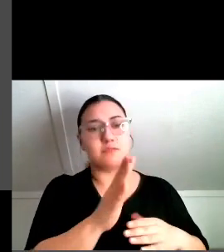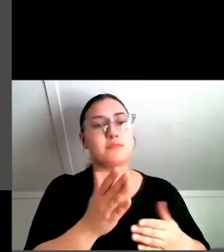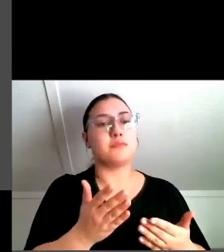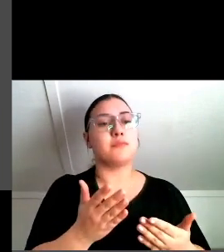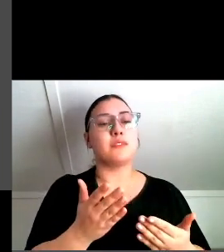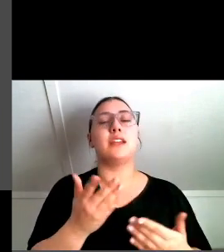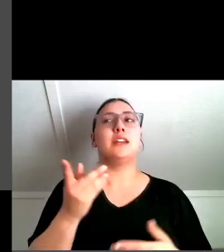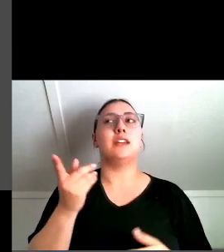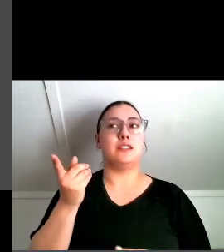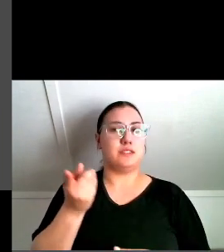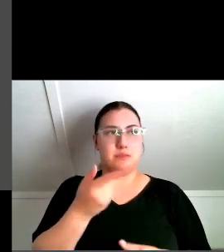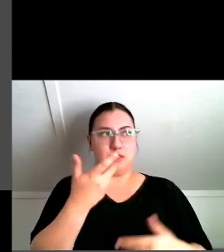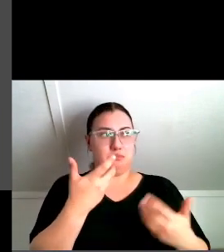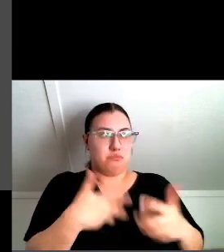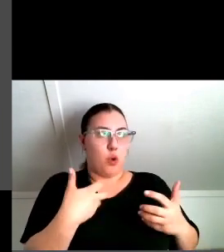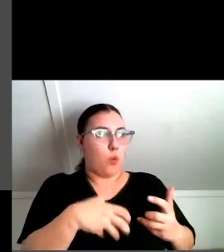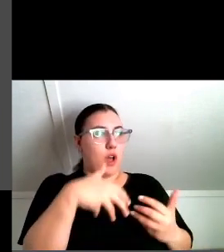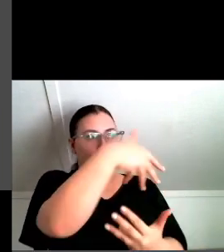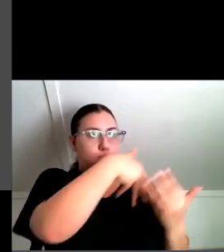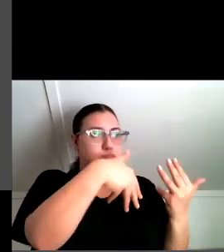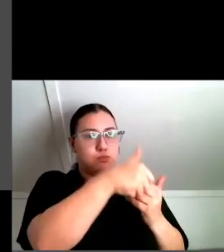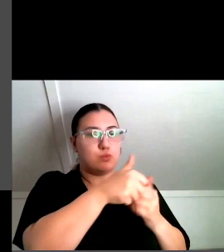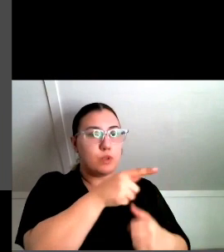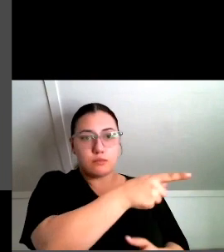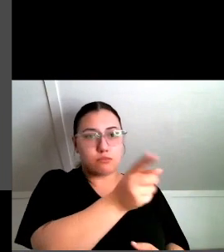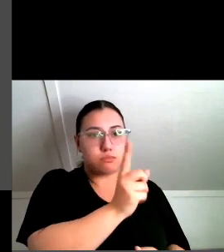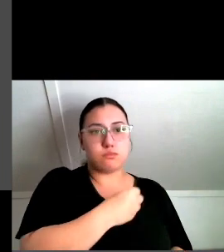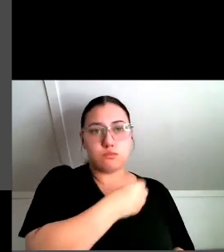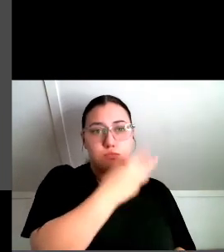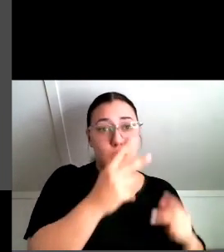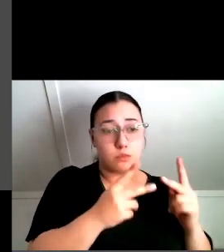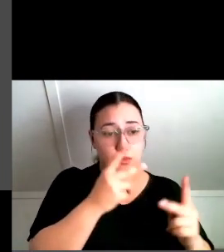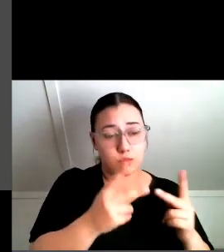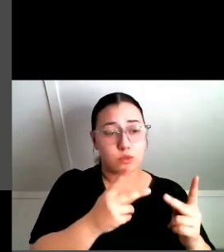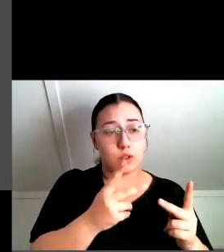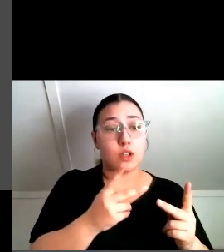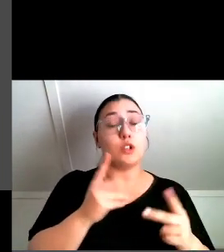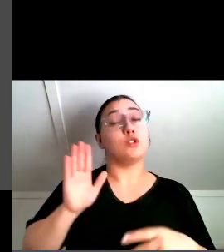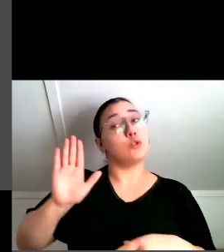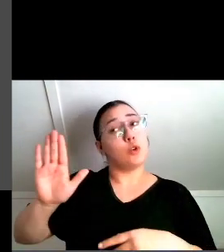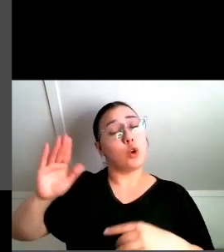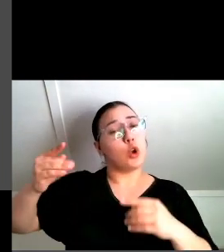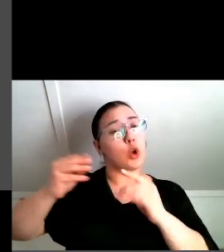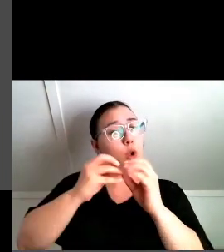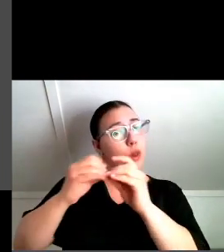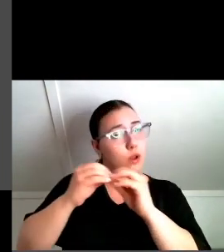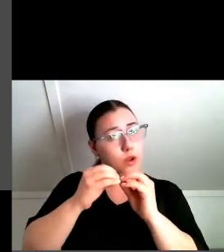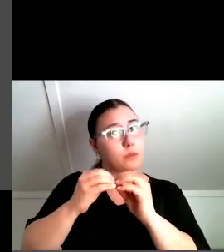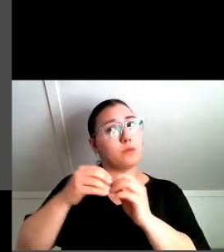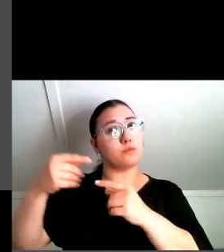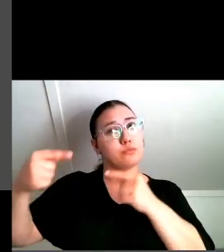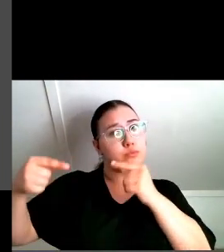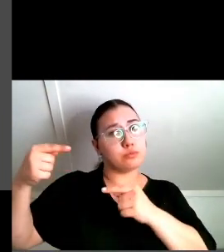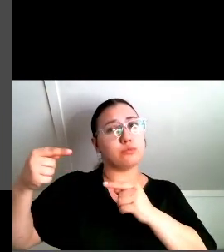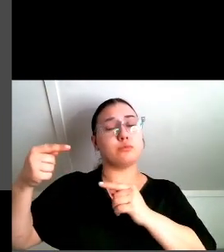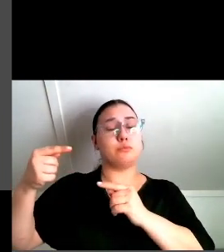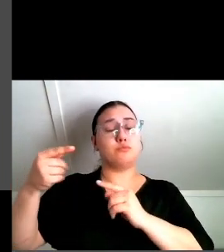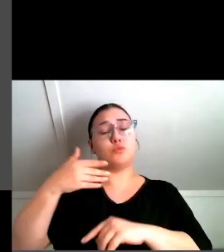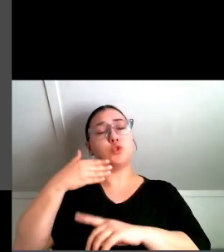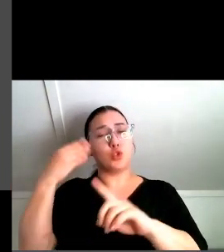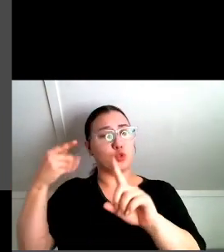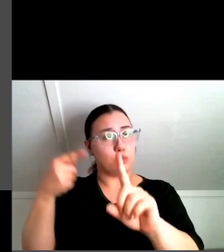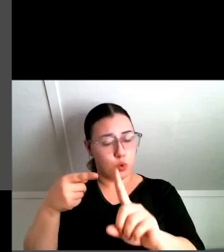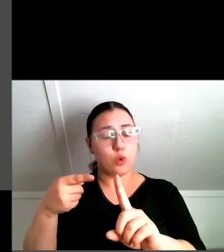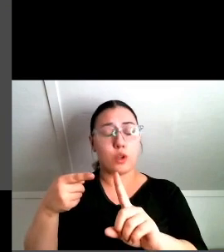to be near me? Her arguments are actually, at some level, directly connected to similar arguments that you can